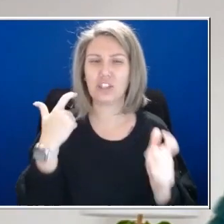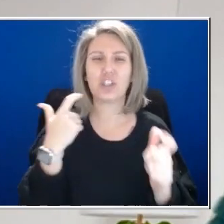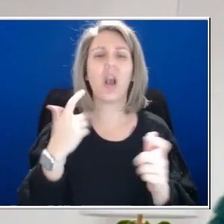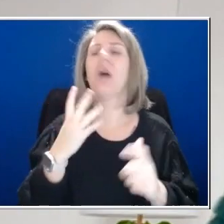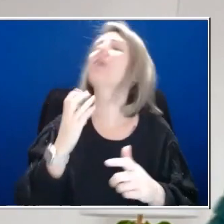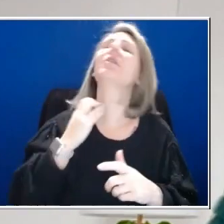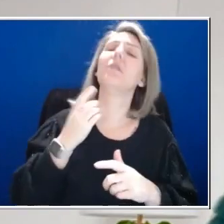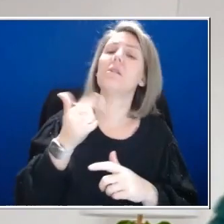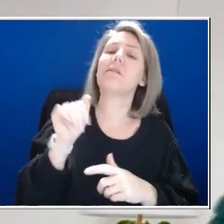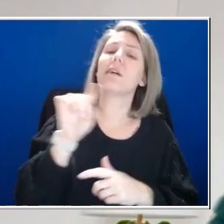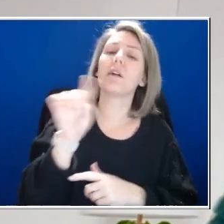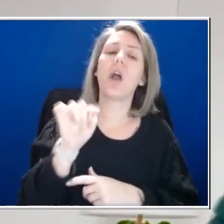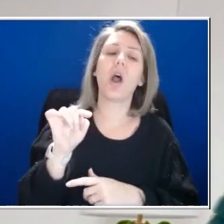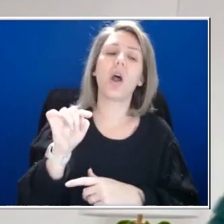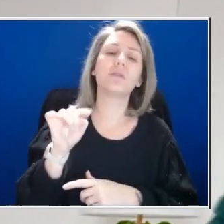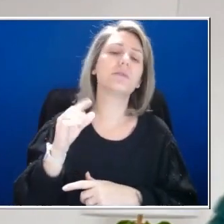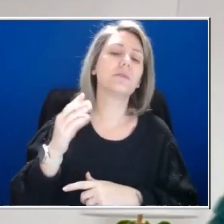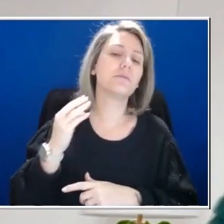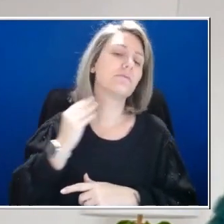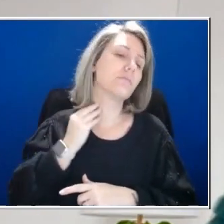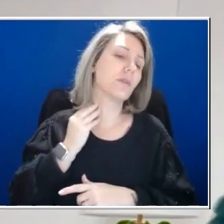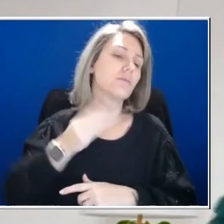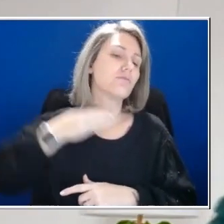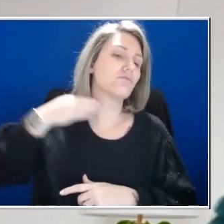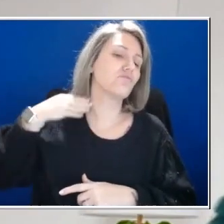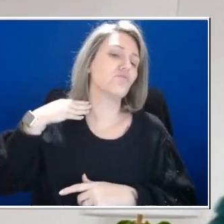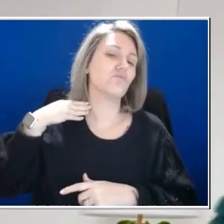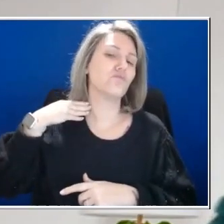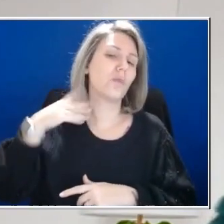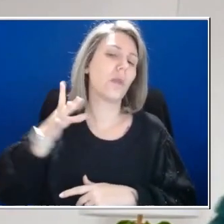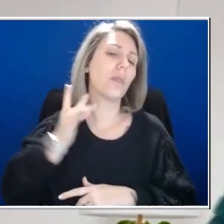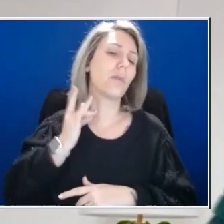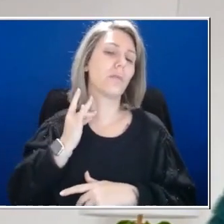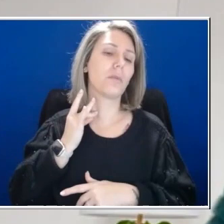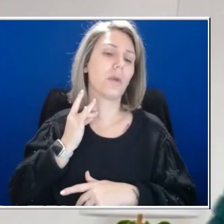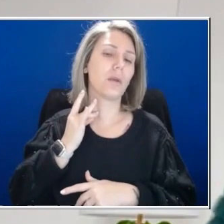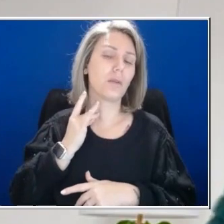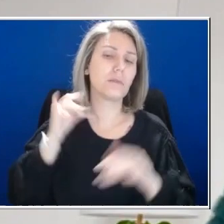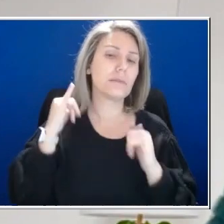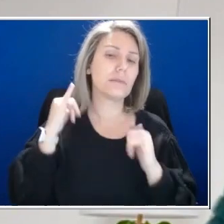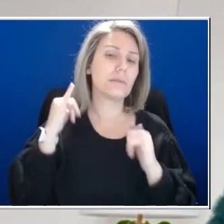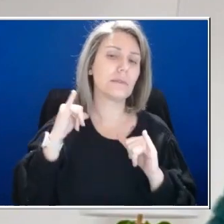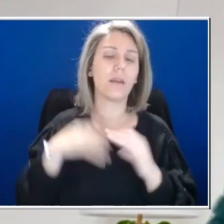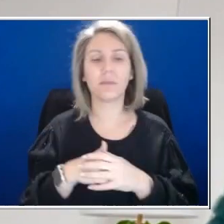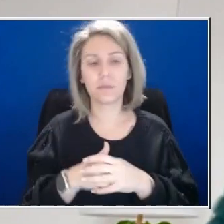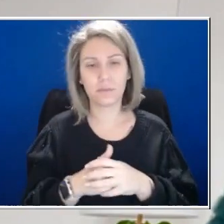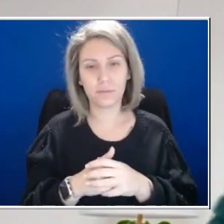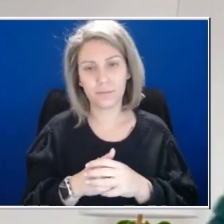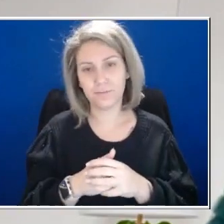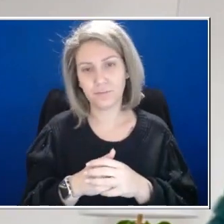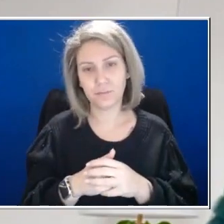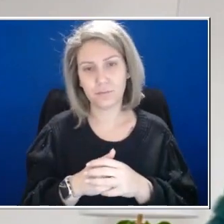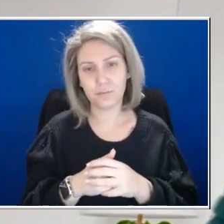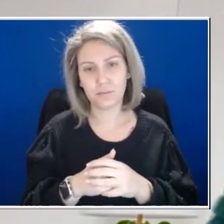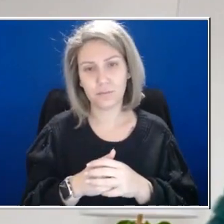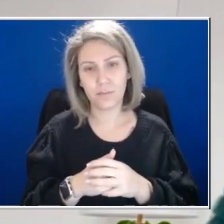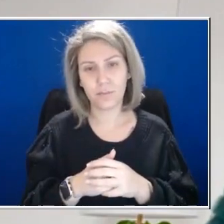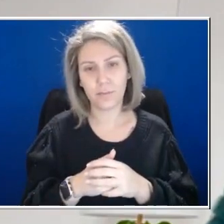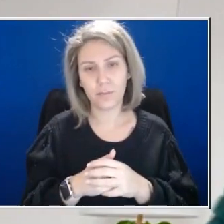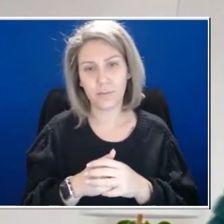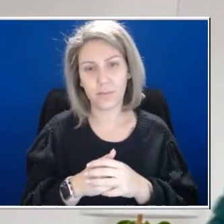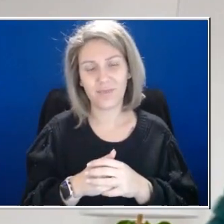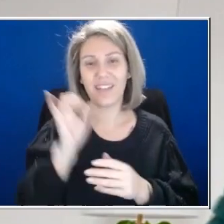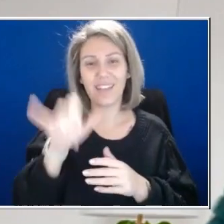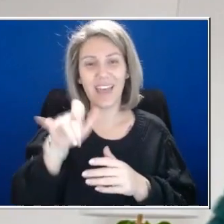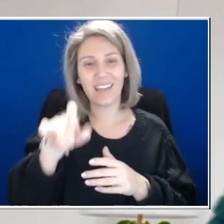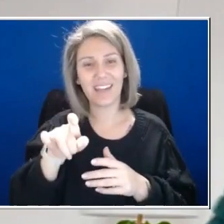neck with kind of a big adhesive sheet to keep that in place. And that I was supposed to keep